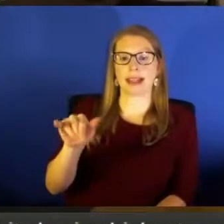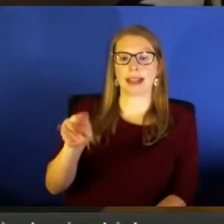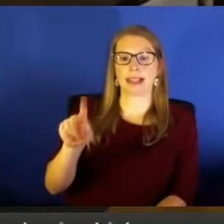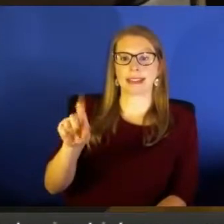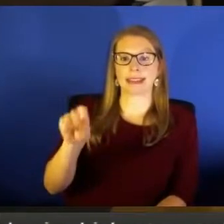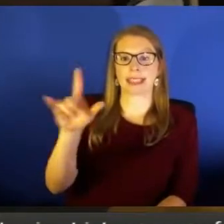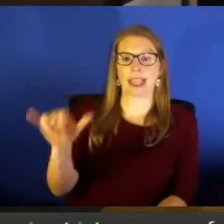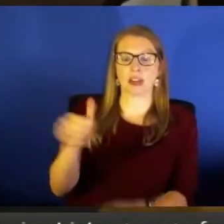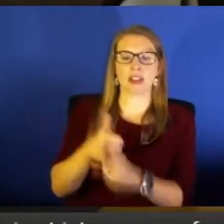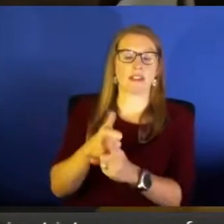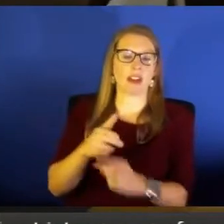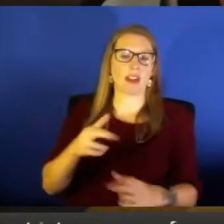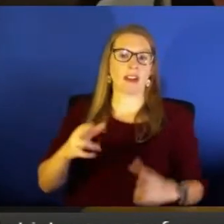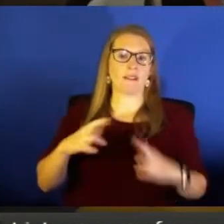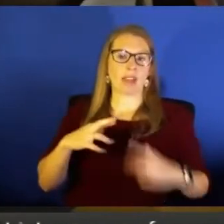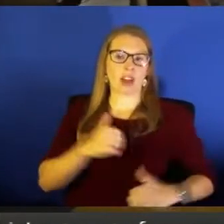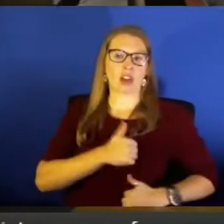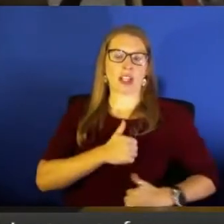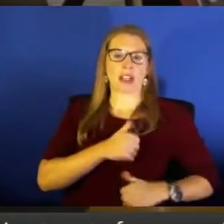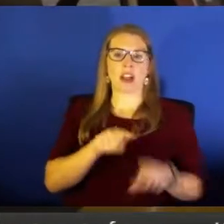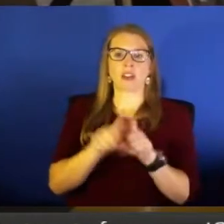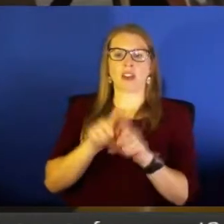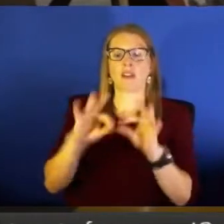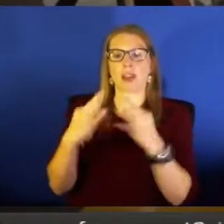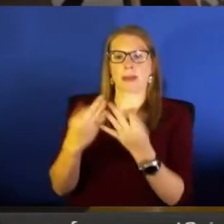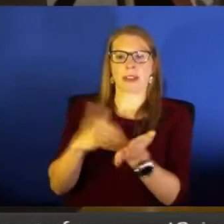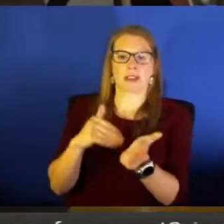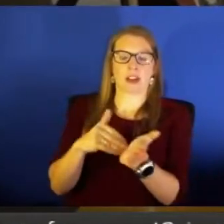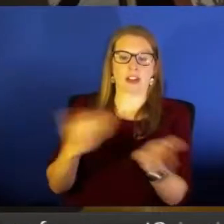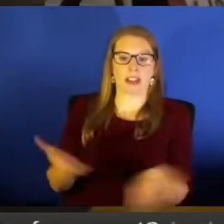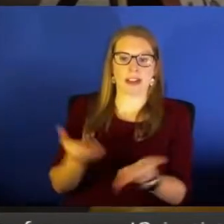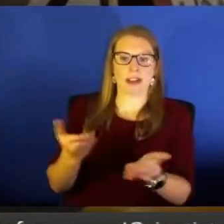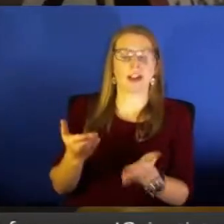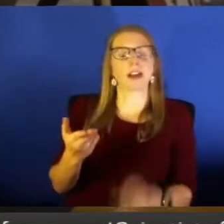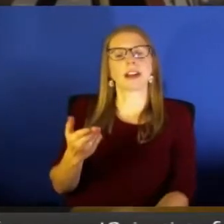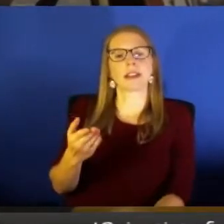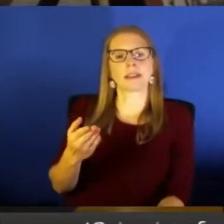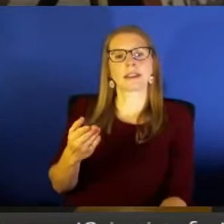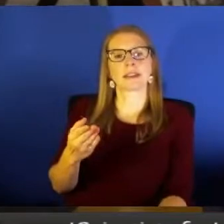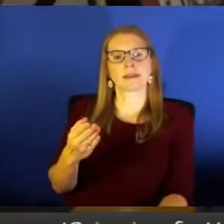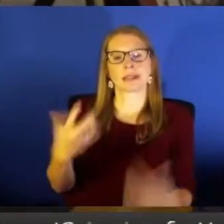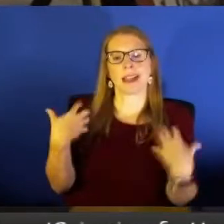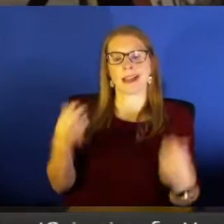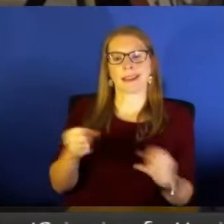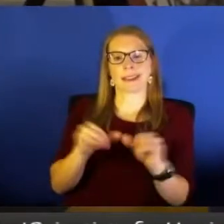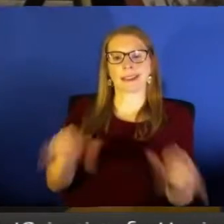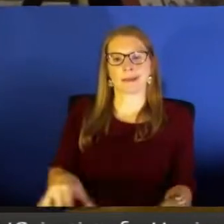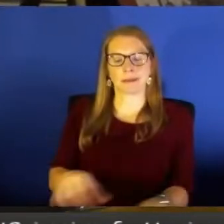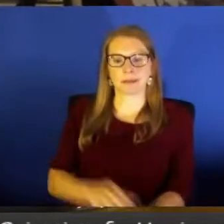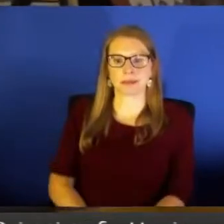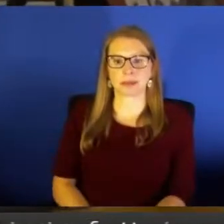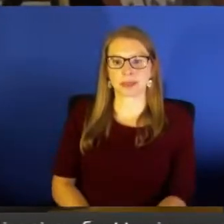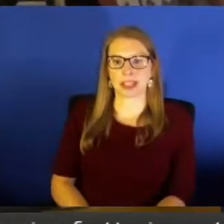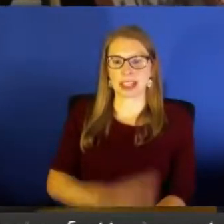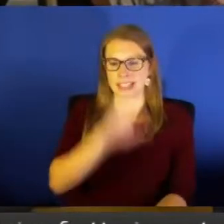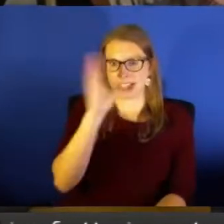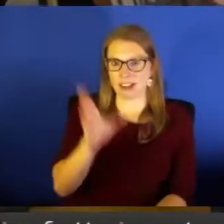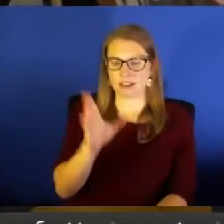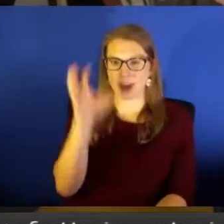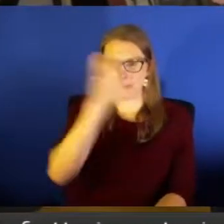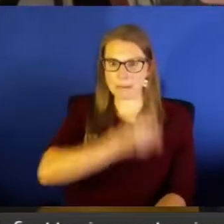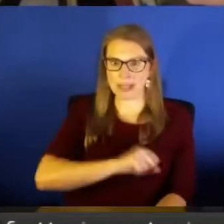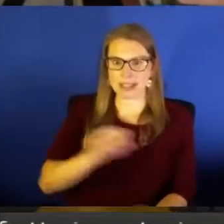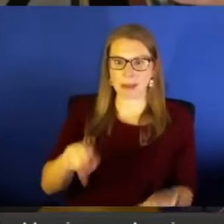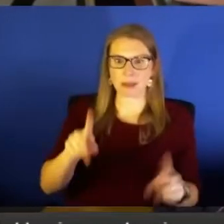and also a family physician at the health system as well. Dr. Yadlinski, I never miss an opportunity to tell you thank you for your service as